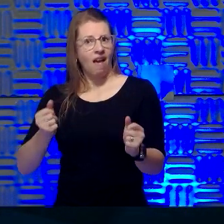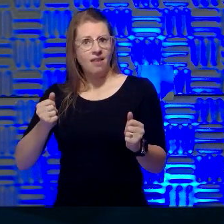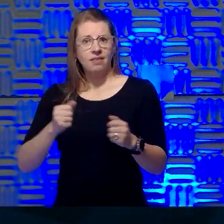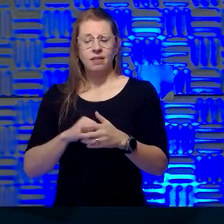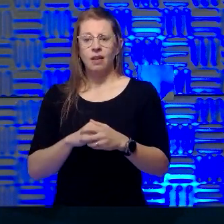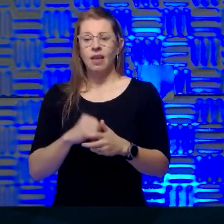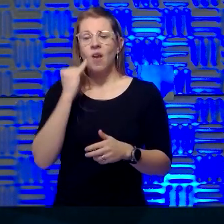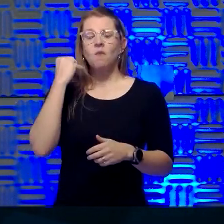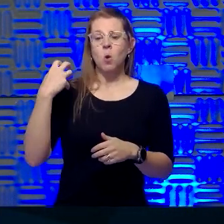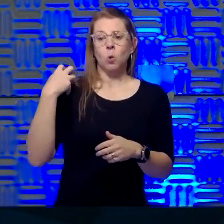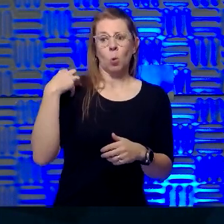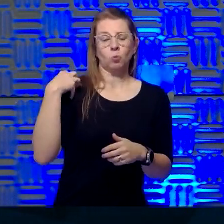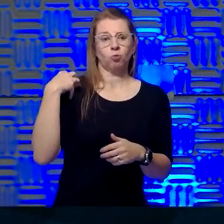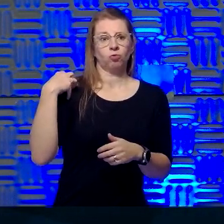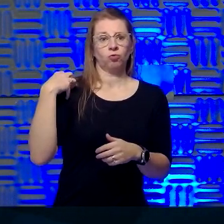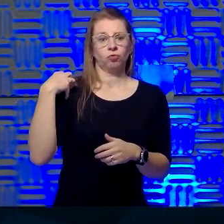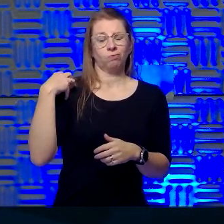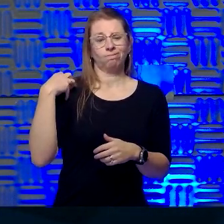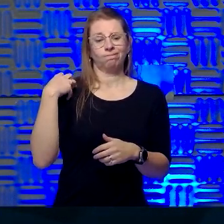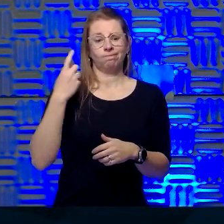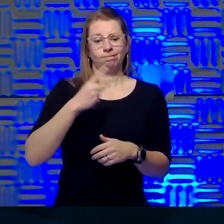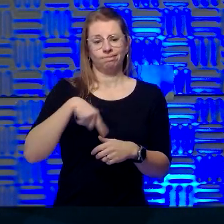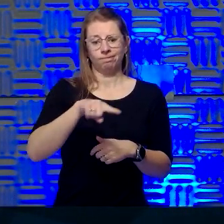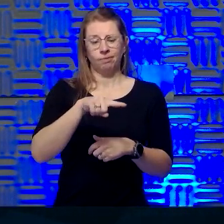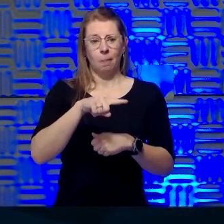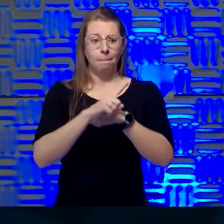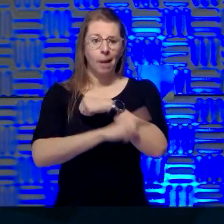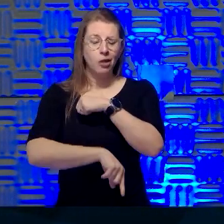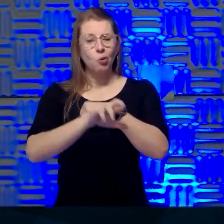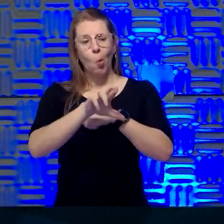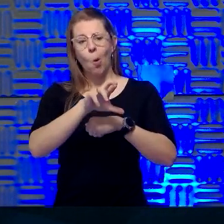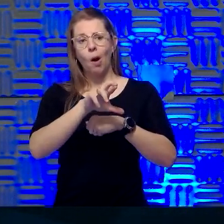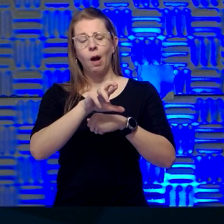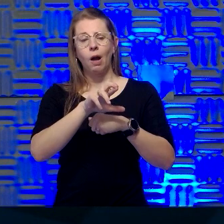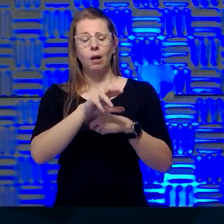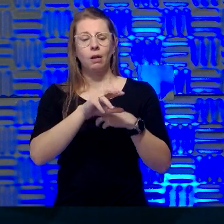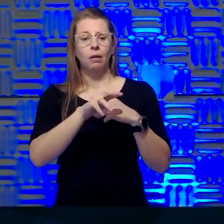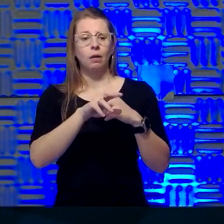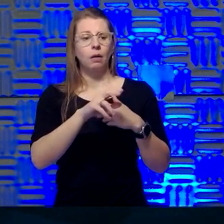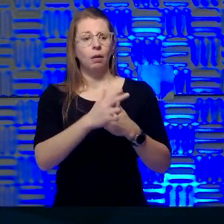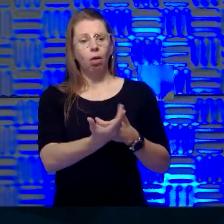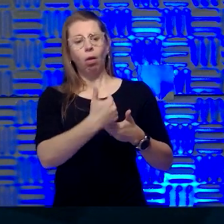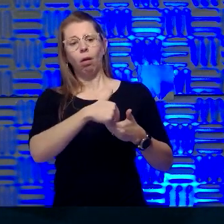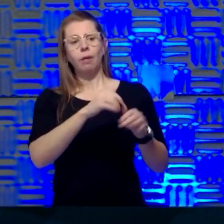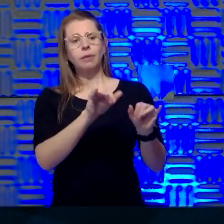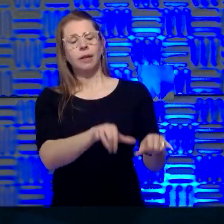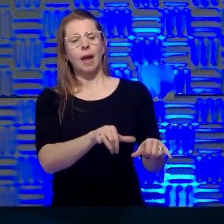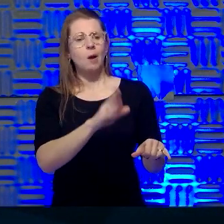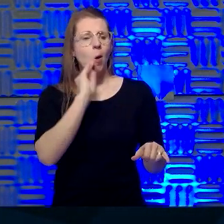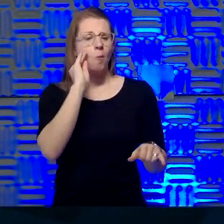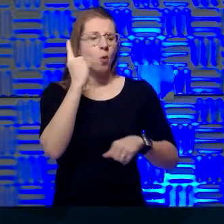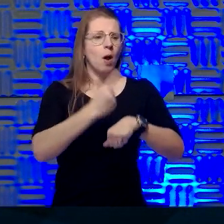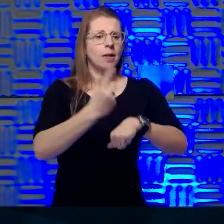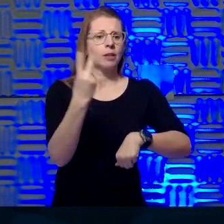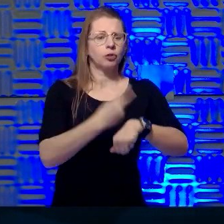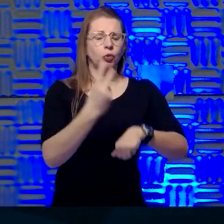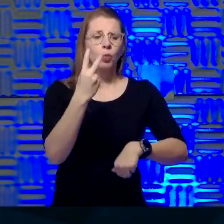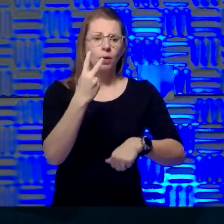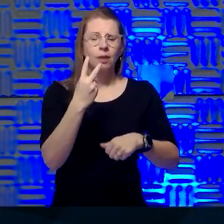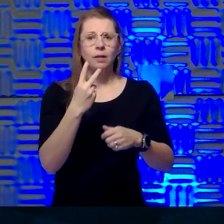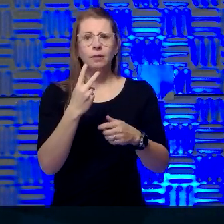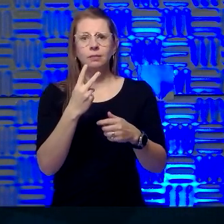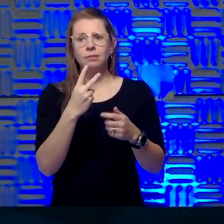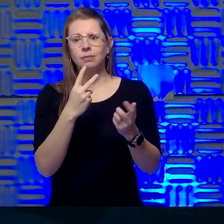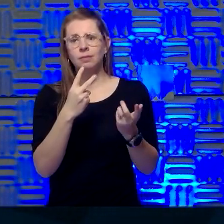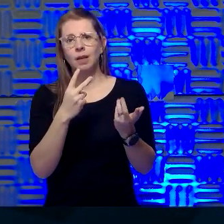coaches don't punish or, don't play the kid because they stayed home for a day or two sick, we've all been in those boats, that would really help.